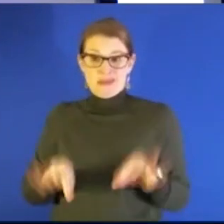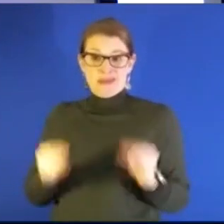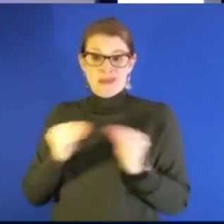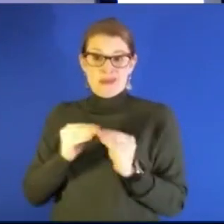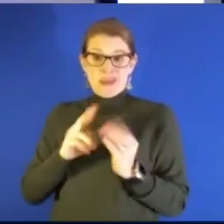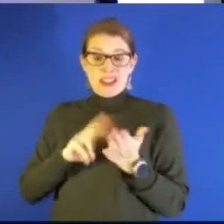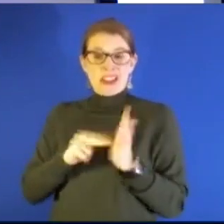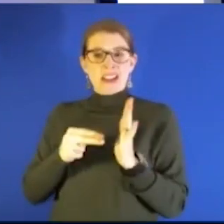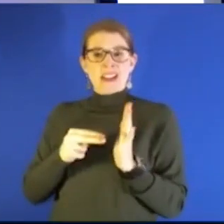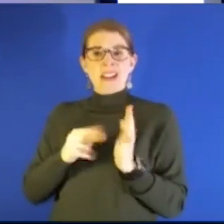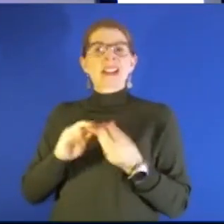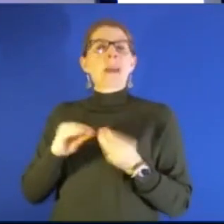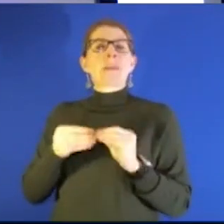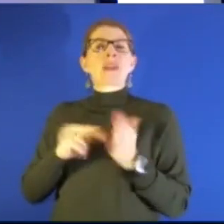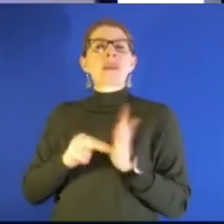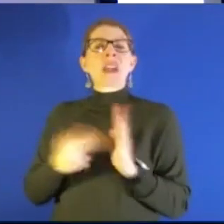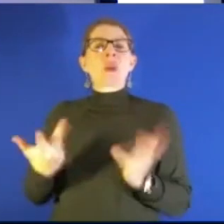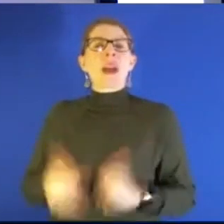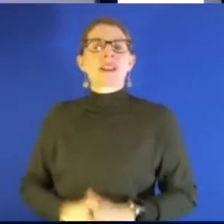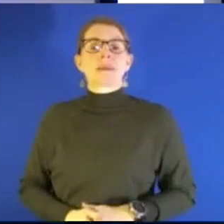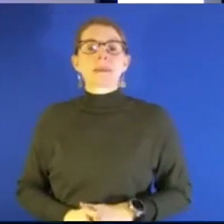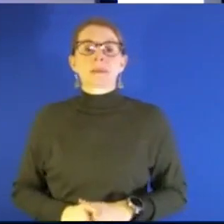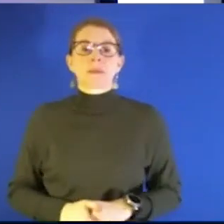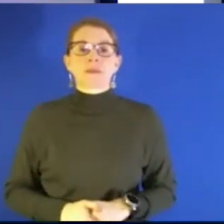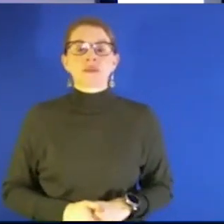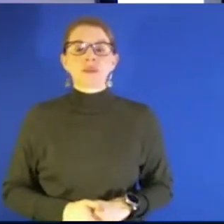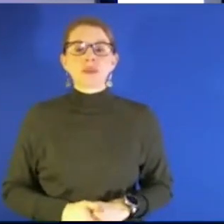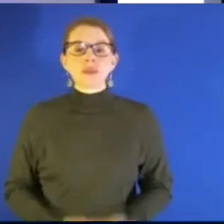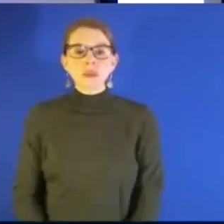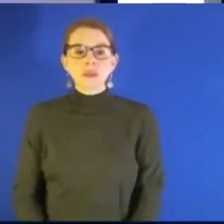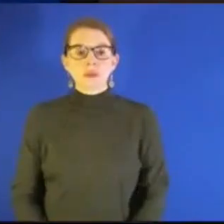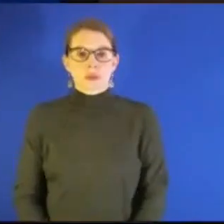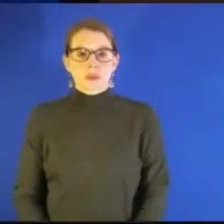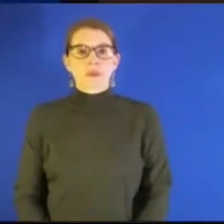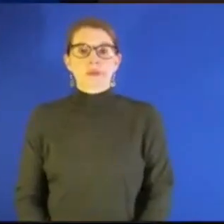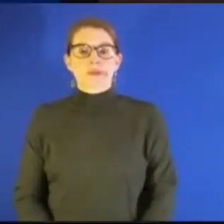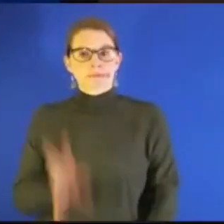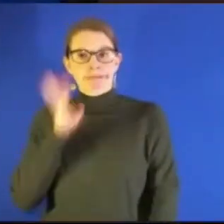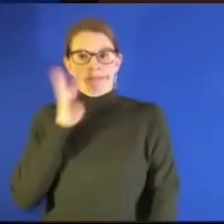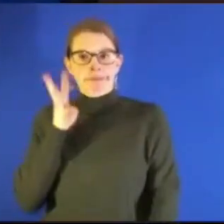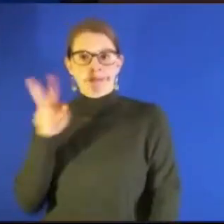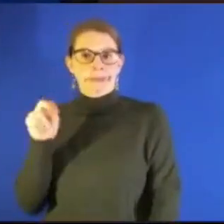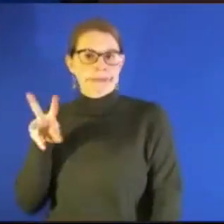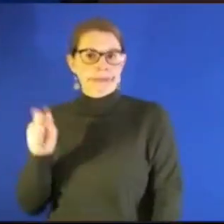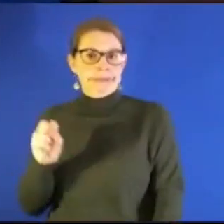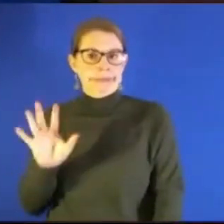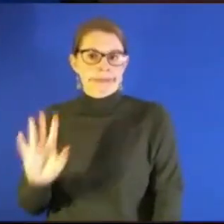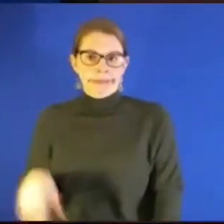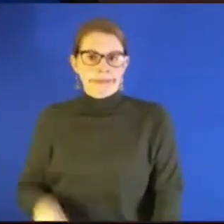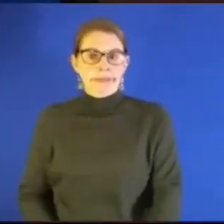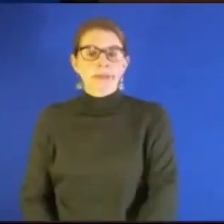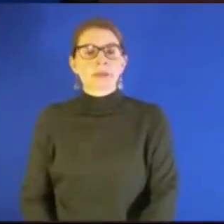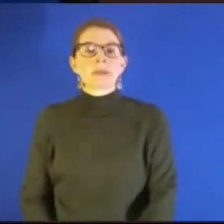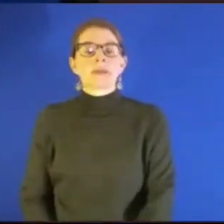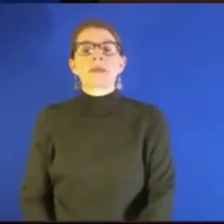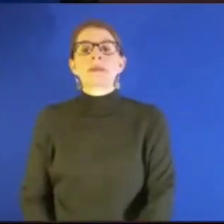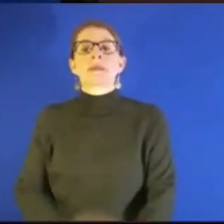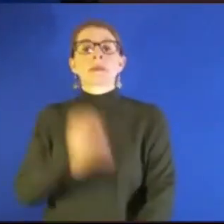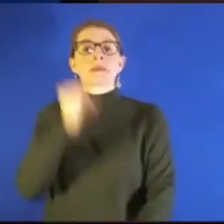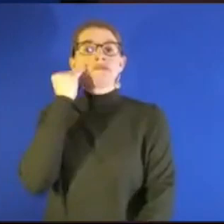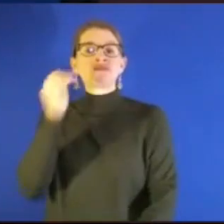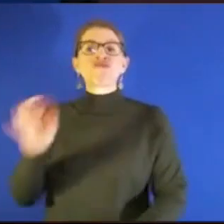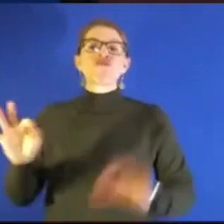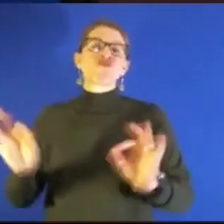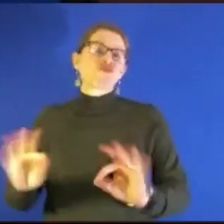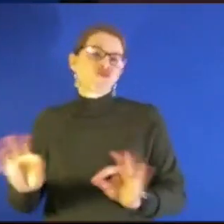mean? Yeah, so here's the deal. That's made up news, right? It's the idea that really it's not that bad. We don't want to think of it as